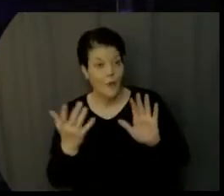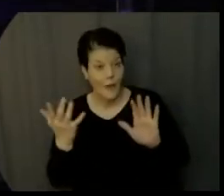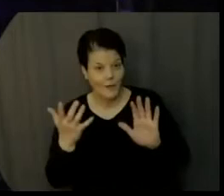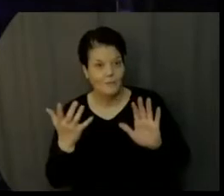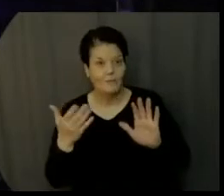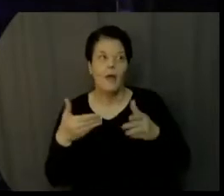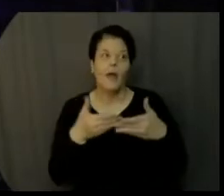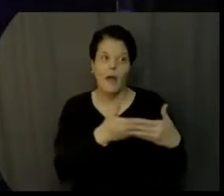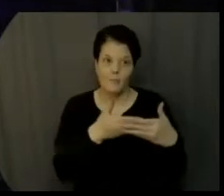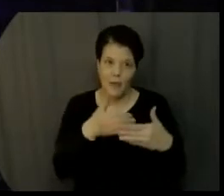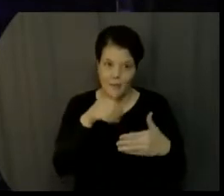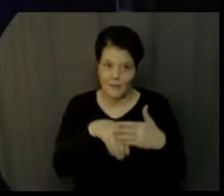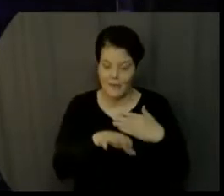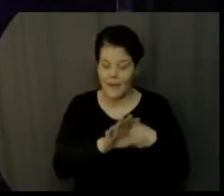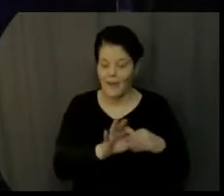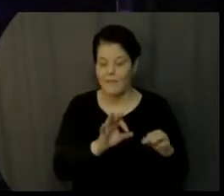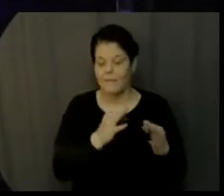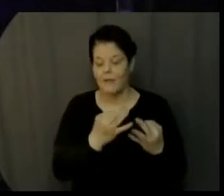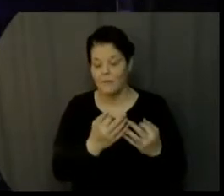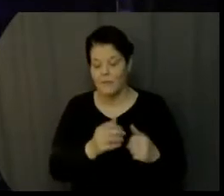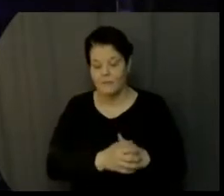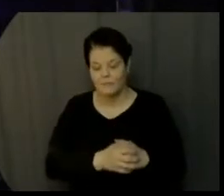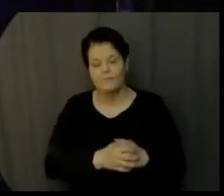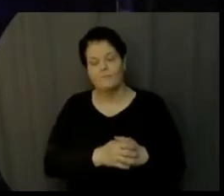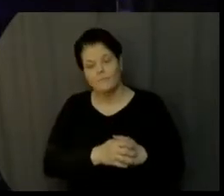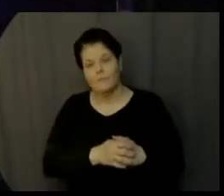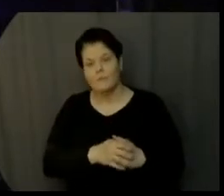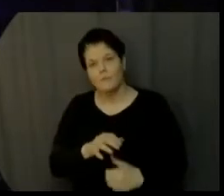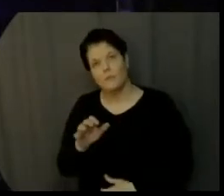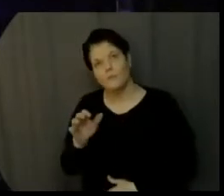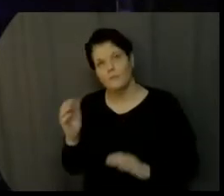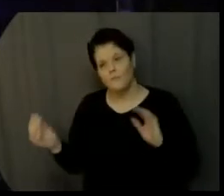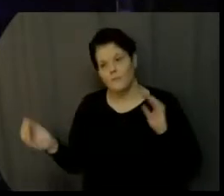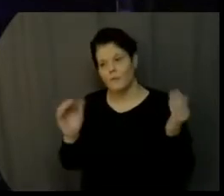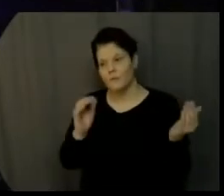what are the signs of Jesus entering into a person's life?